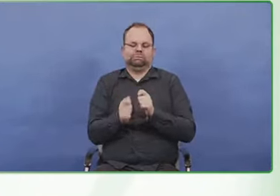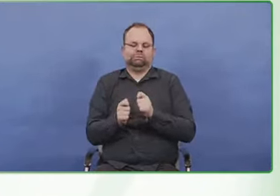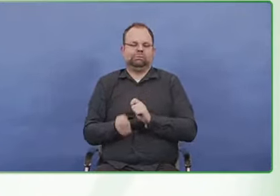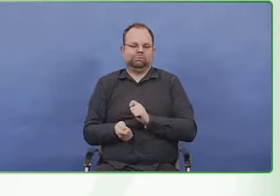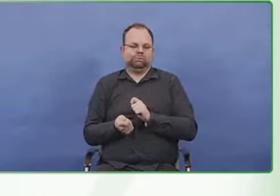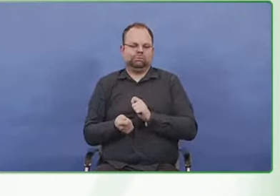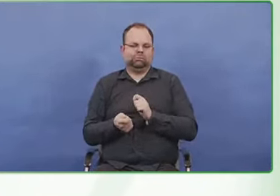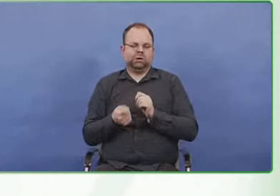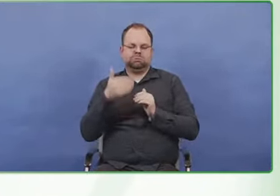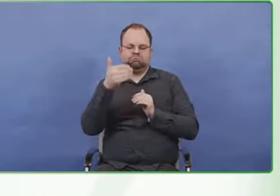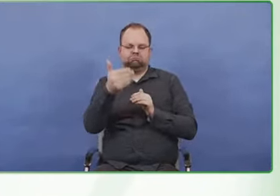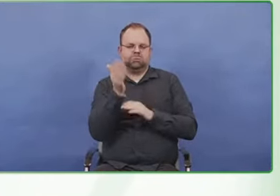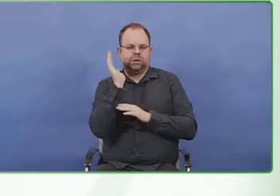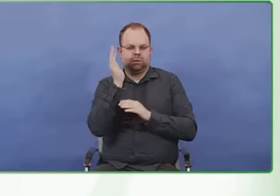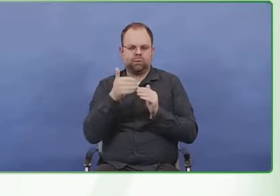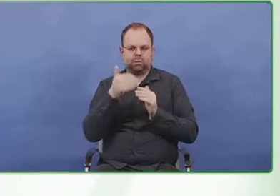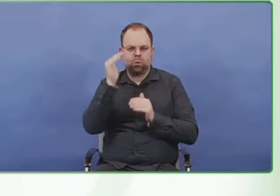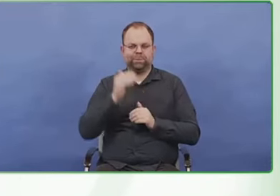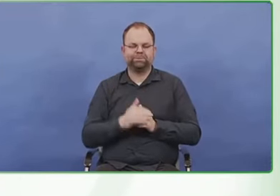for